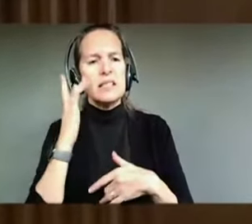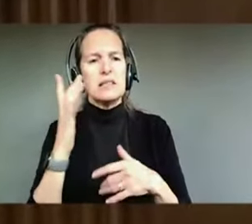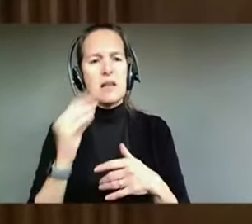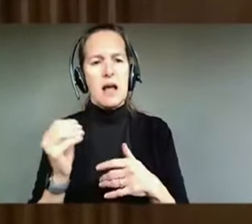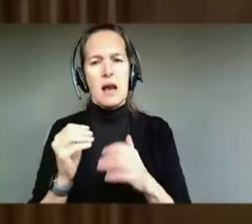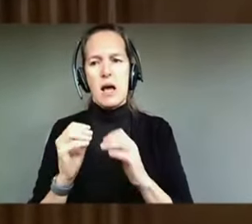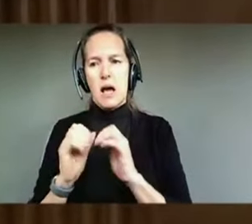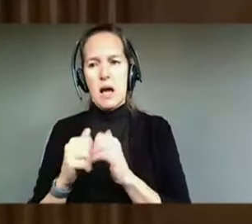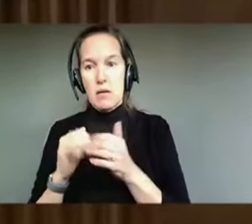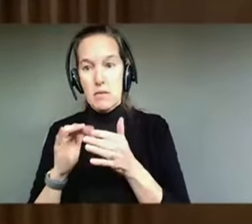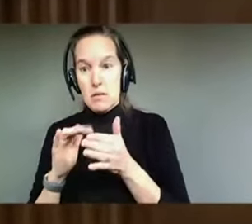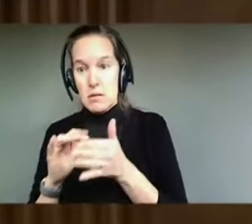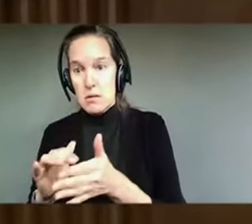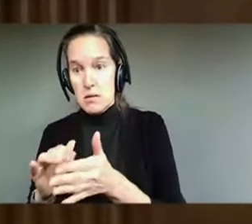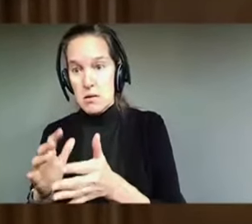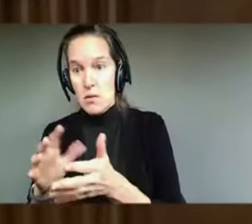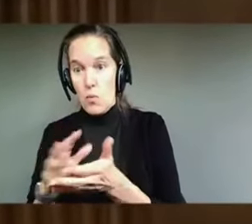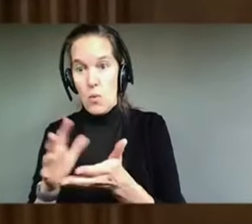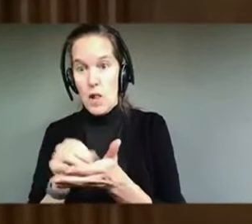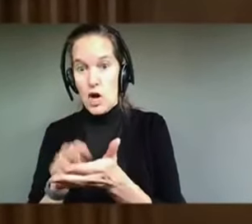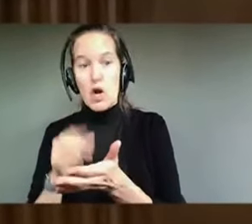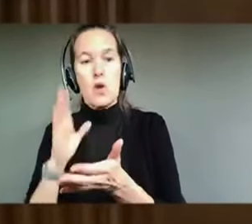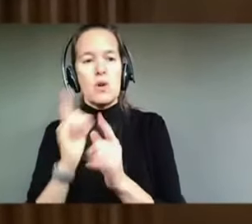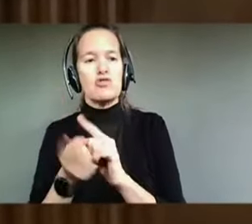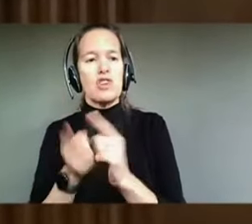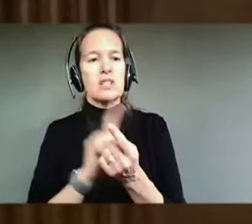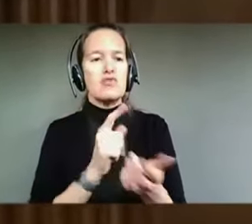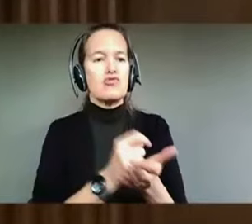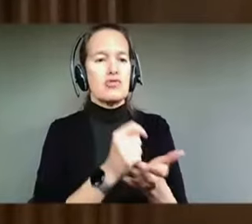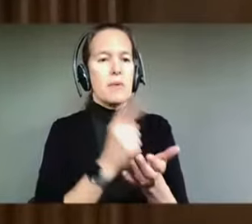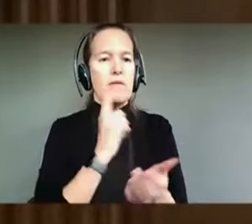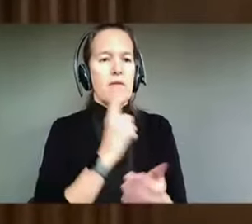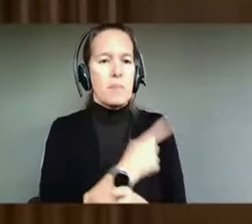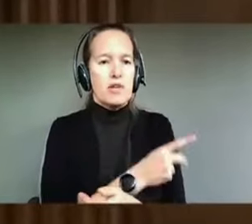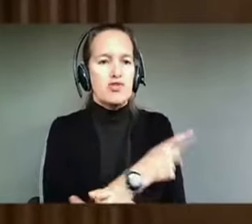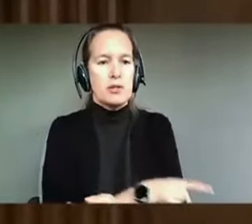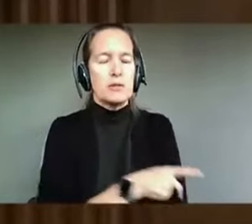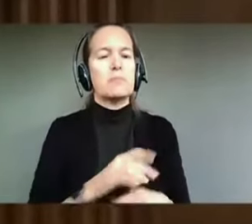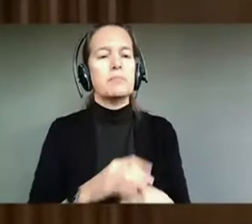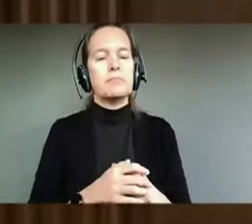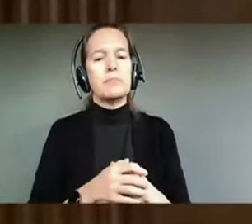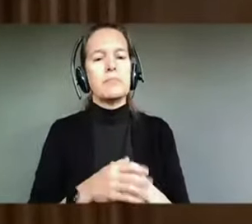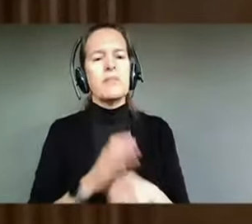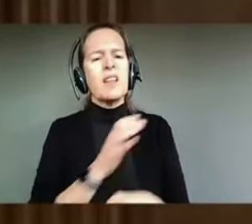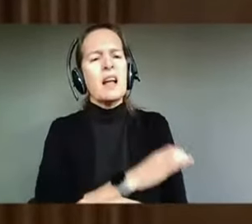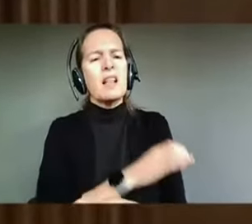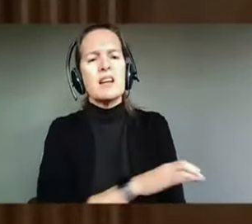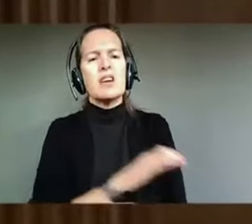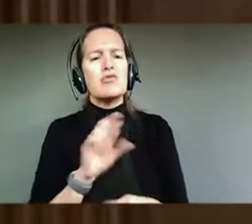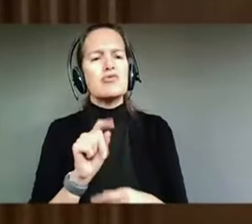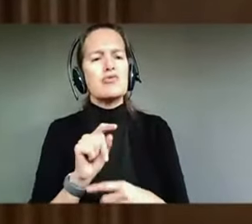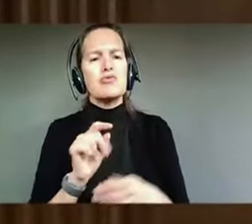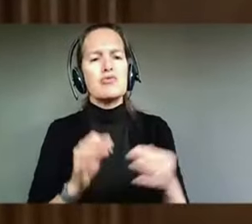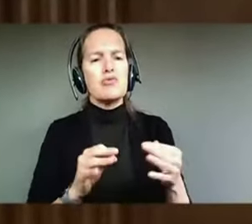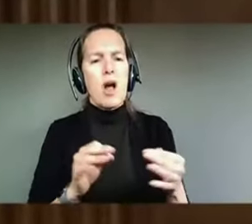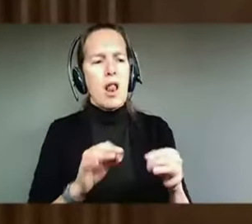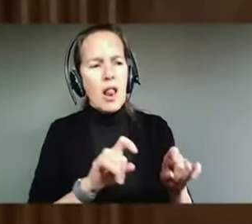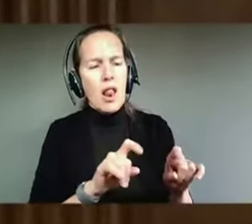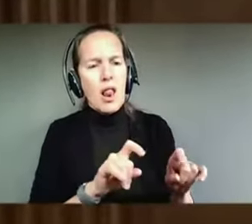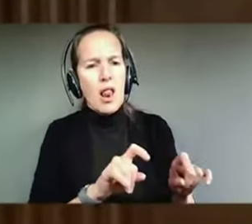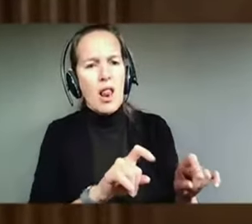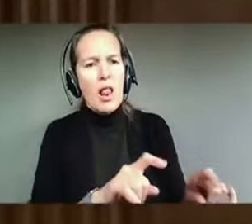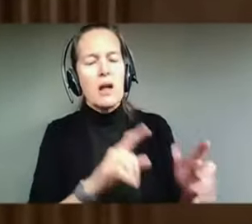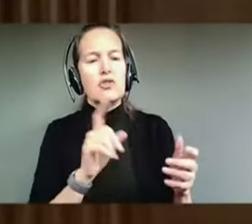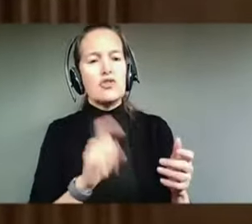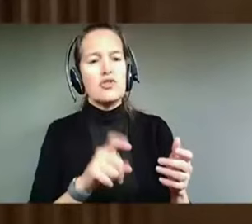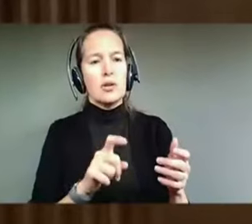translate into treatments for patients. Clinical trials should reflect the demographics of our population. So improving access